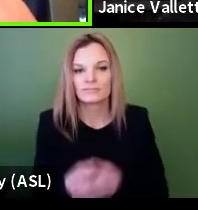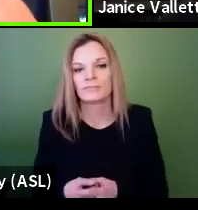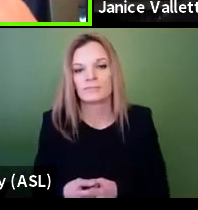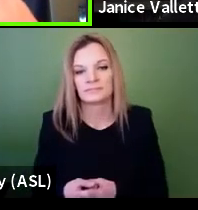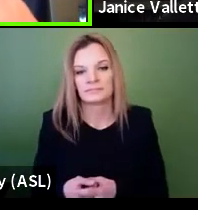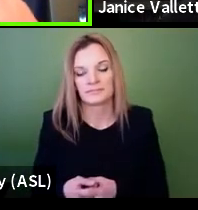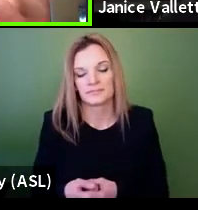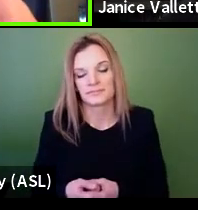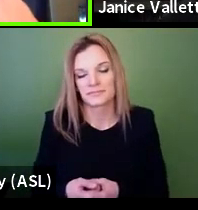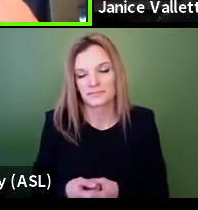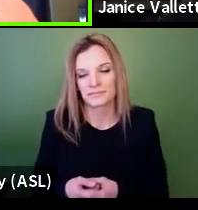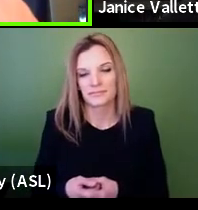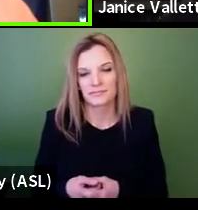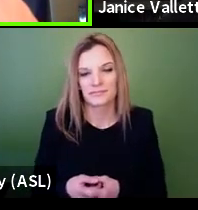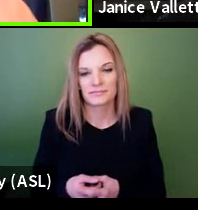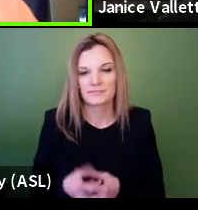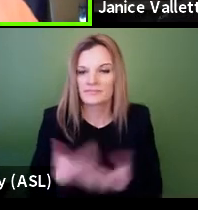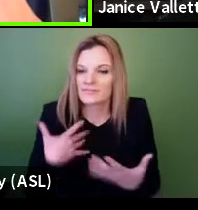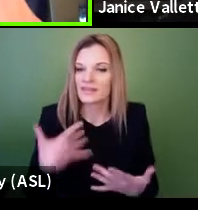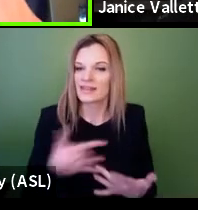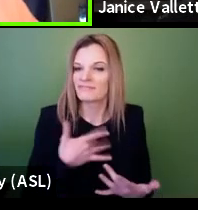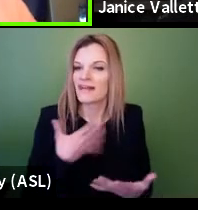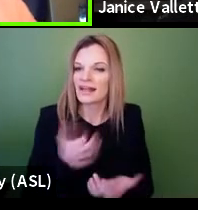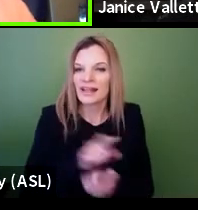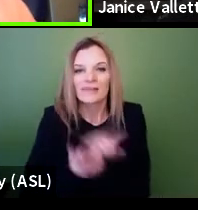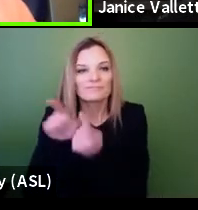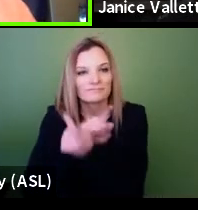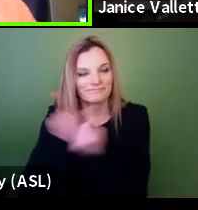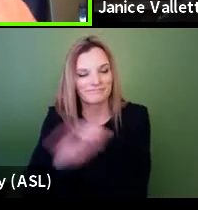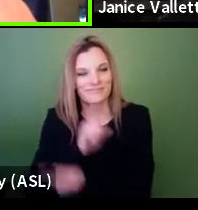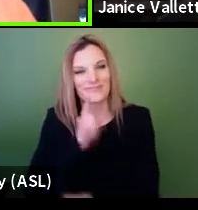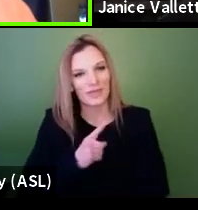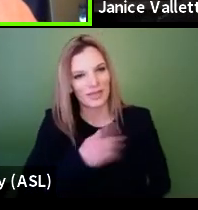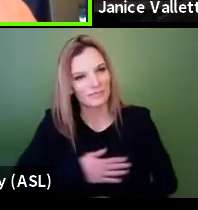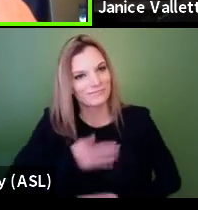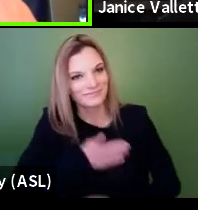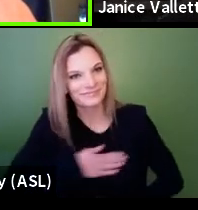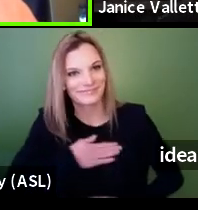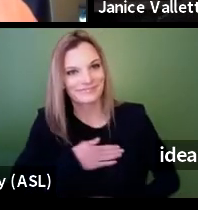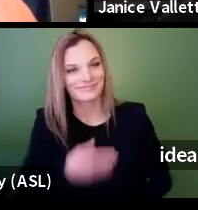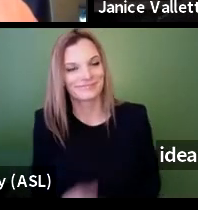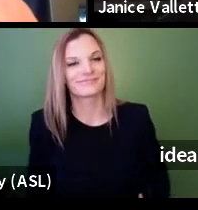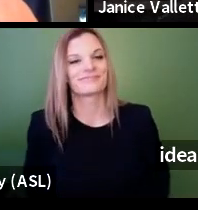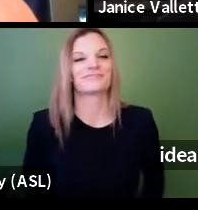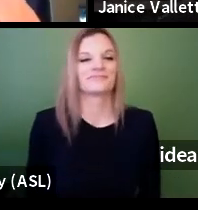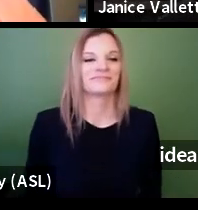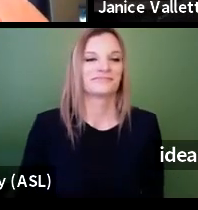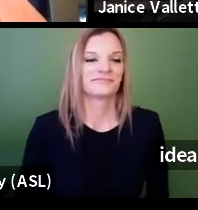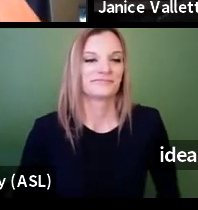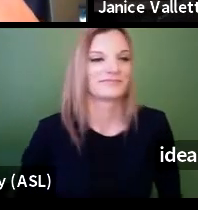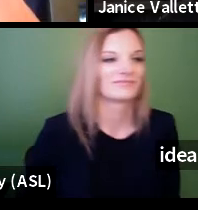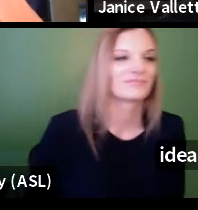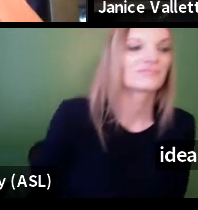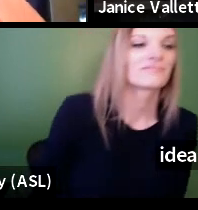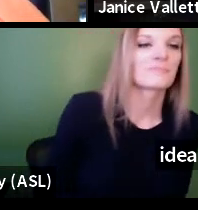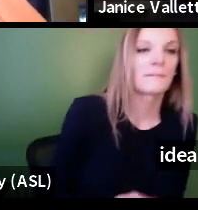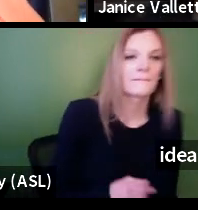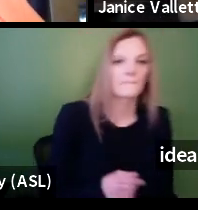idea and getting to know everybody else. And so it's been a pleasure. Thank you, Juanita. How about you,